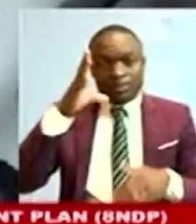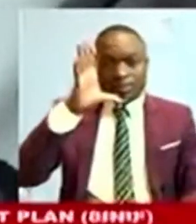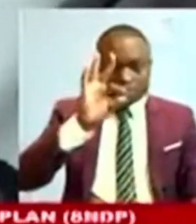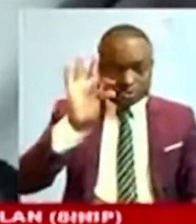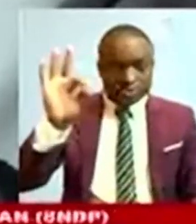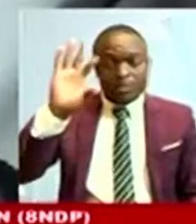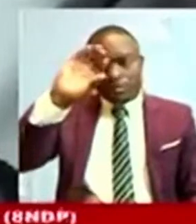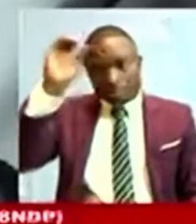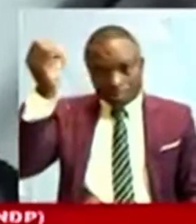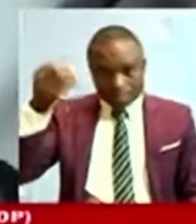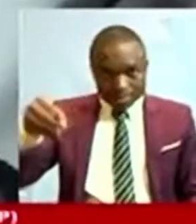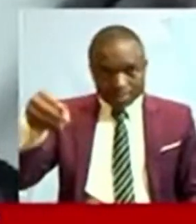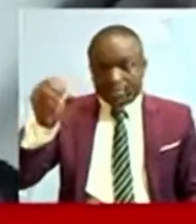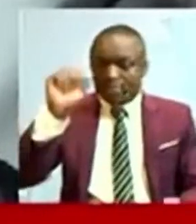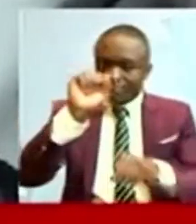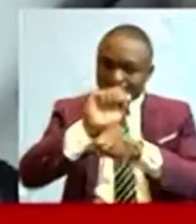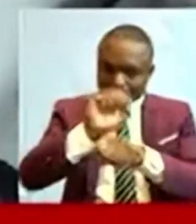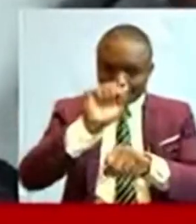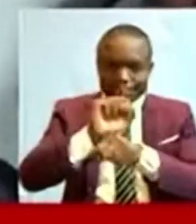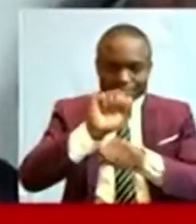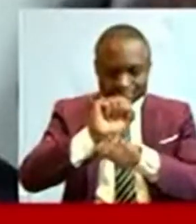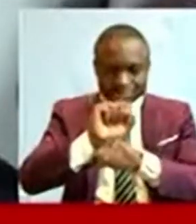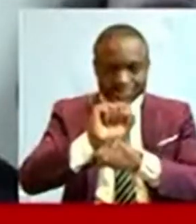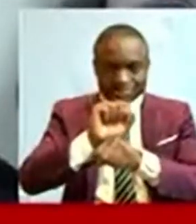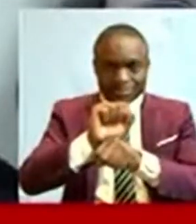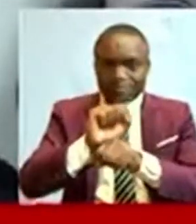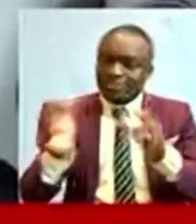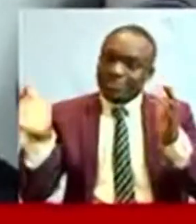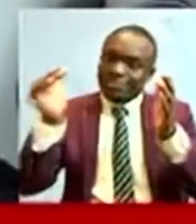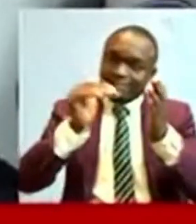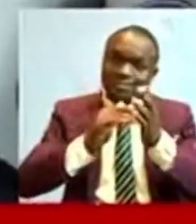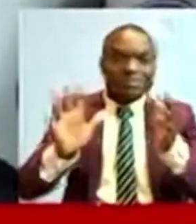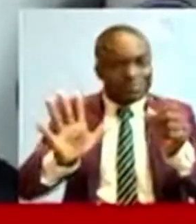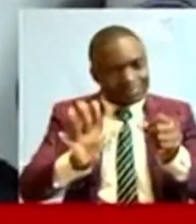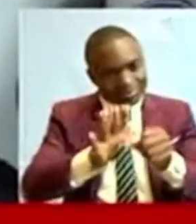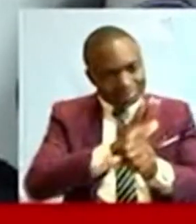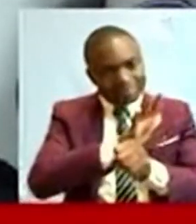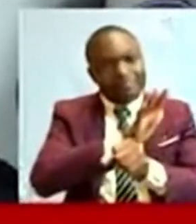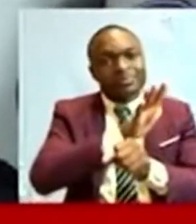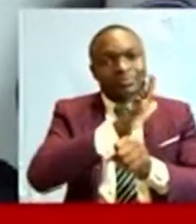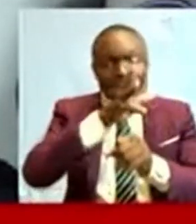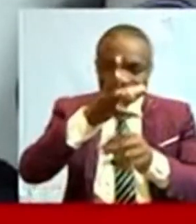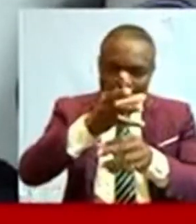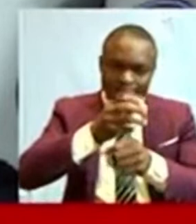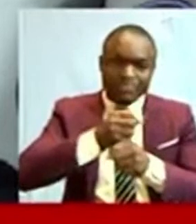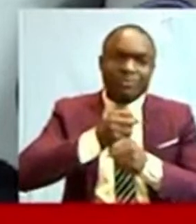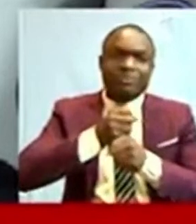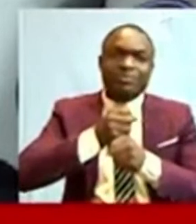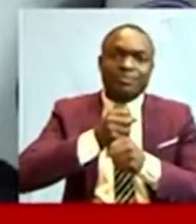99% performance, which was, again, a fully met indicator.